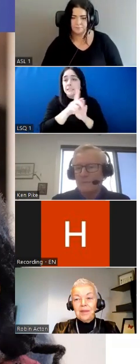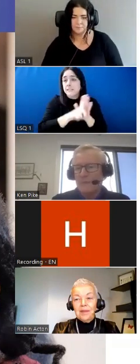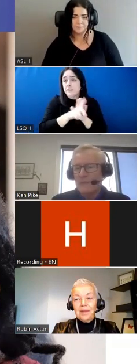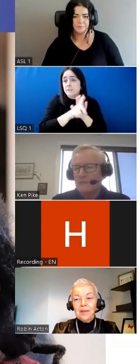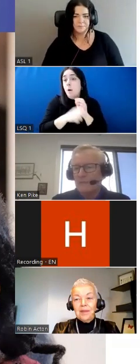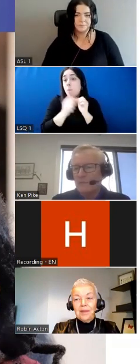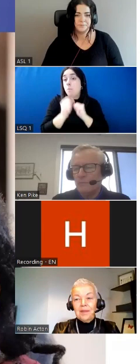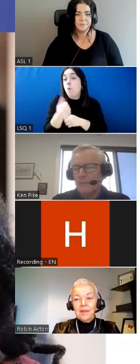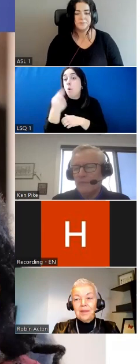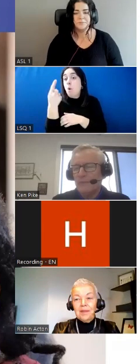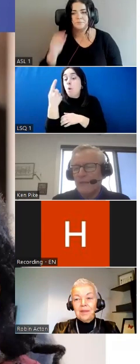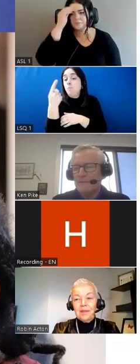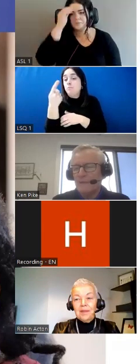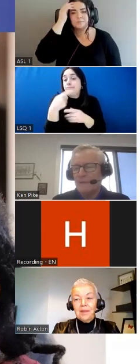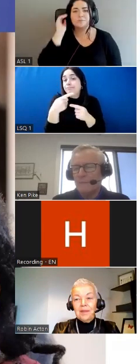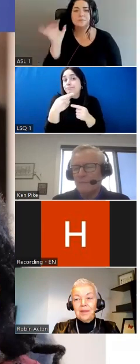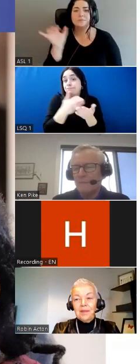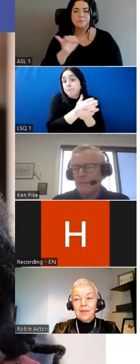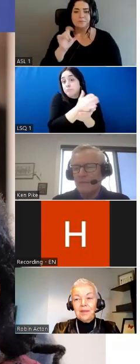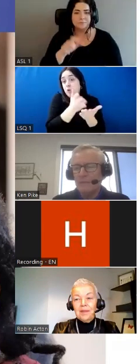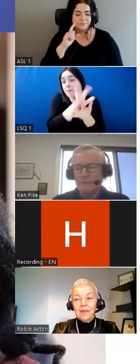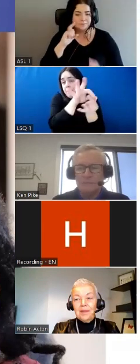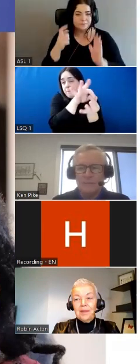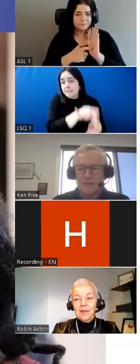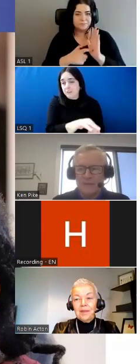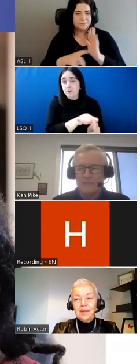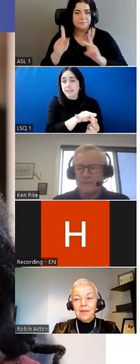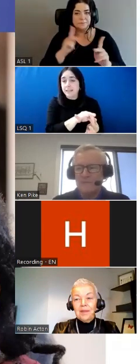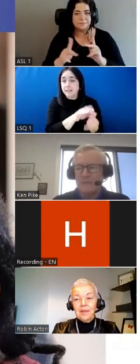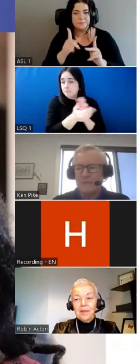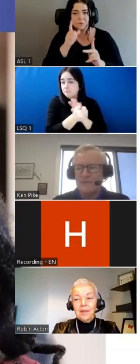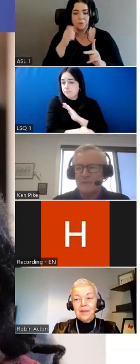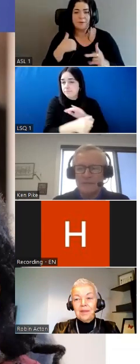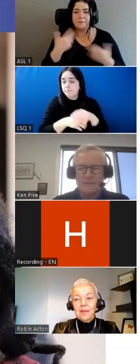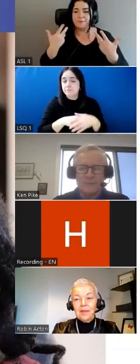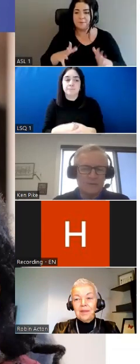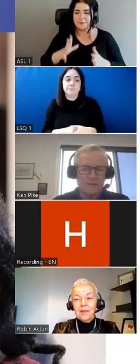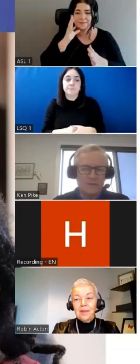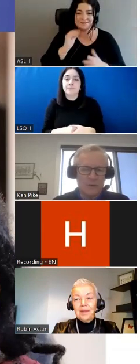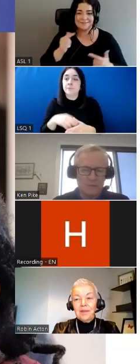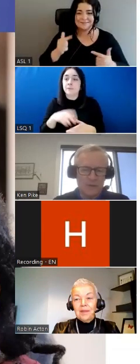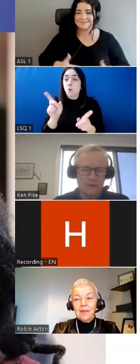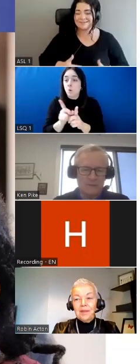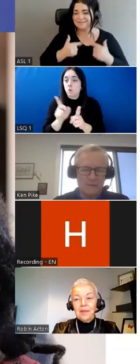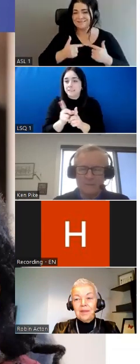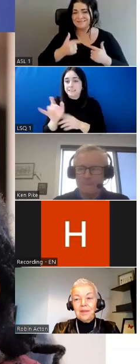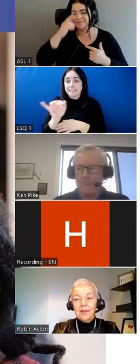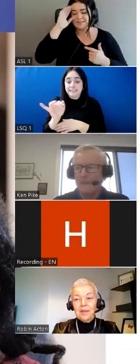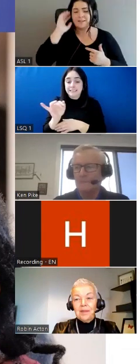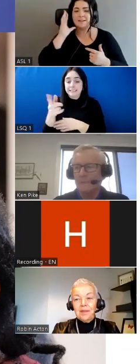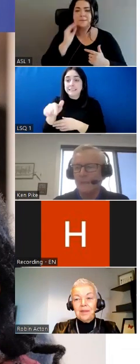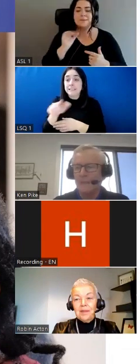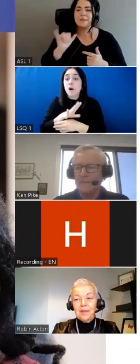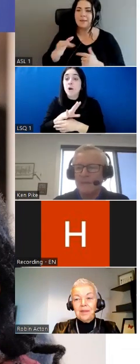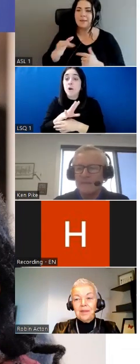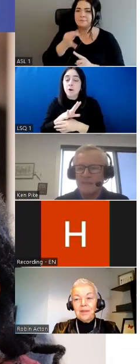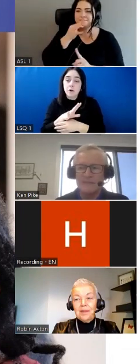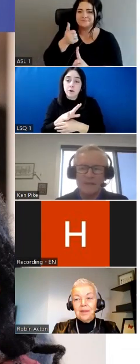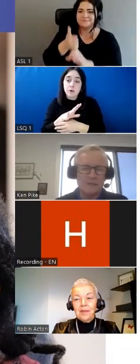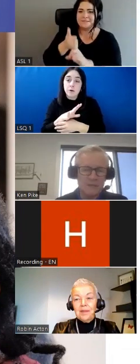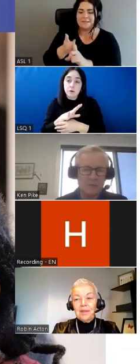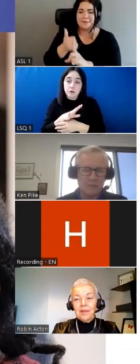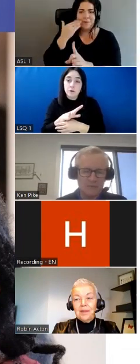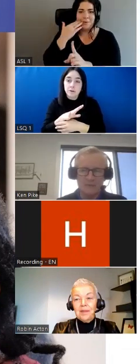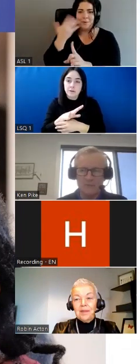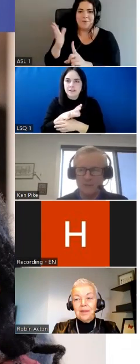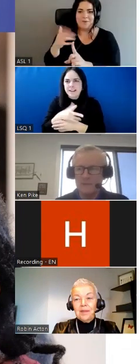We also need to recognize that people with lived experience are experts in their own lives. This means